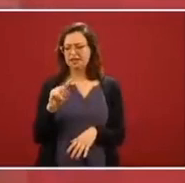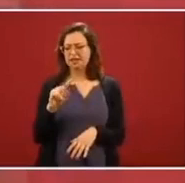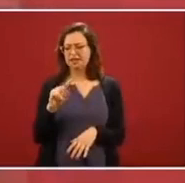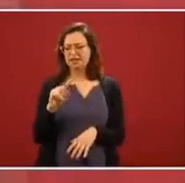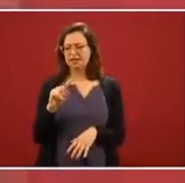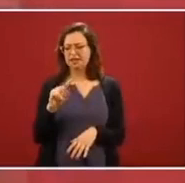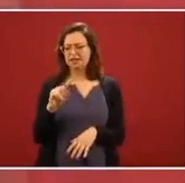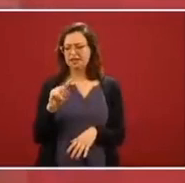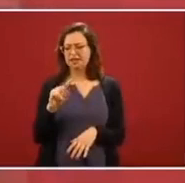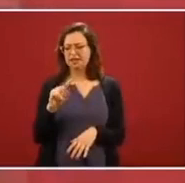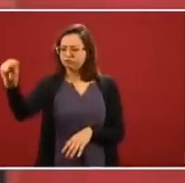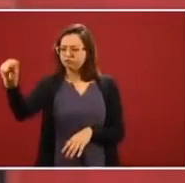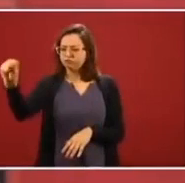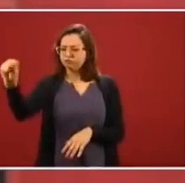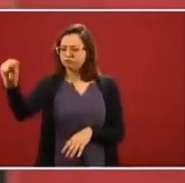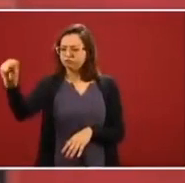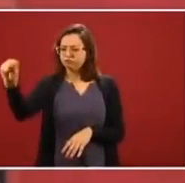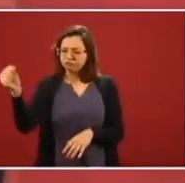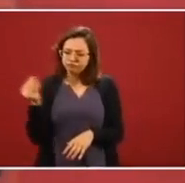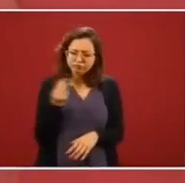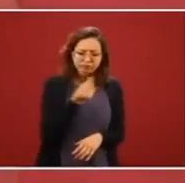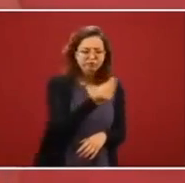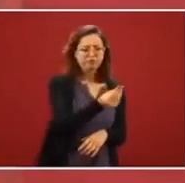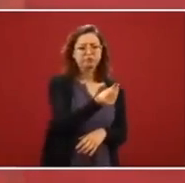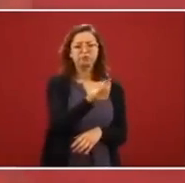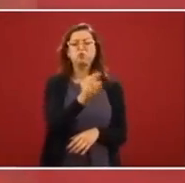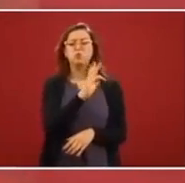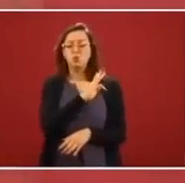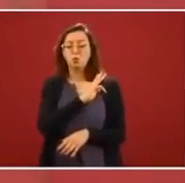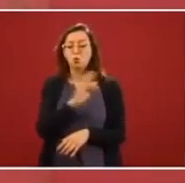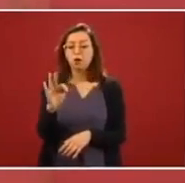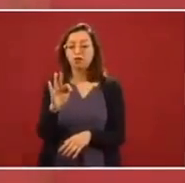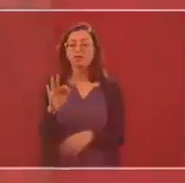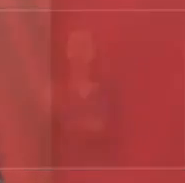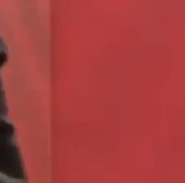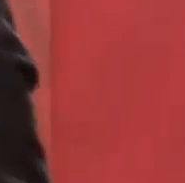tax department, IVA, que se tiene que